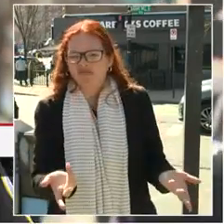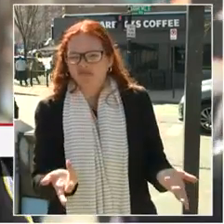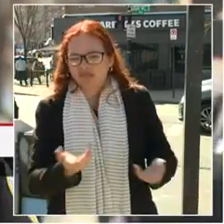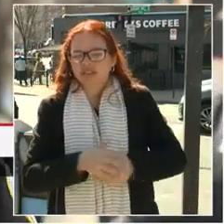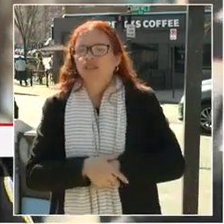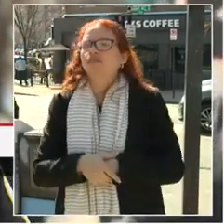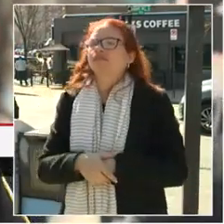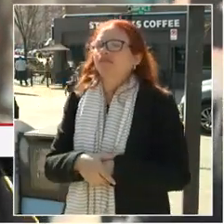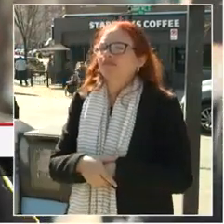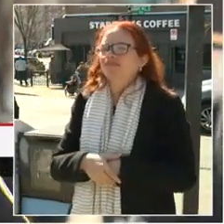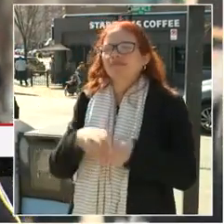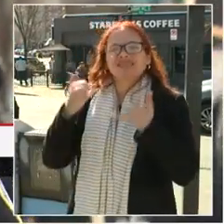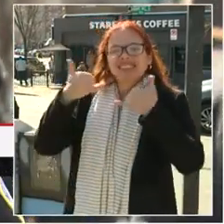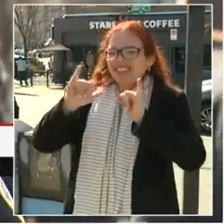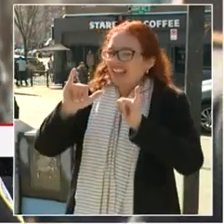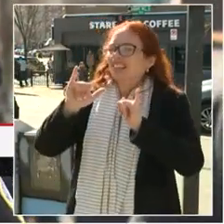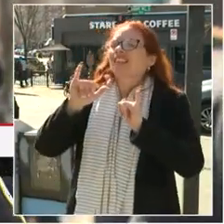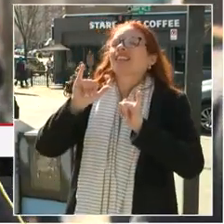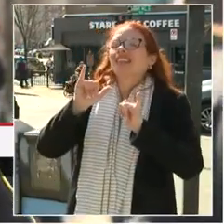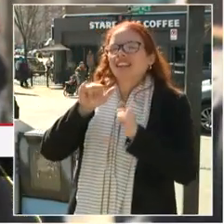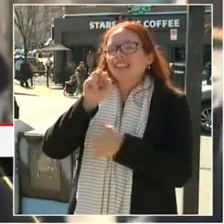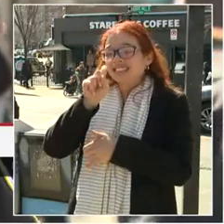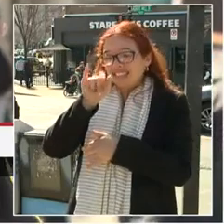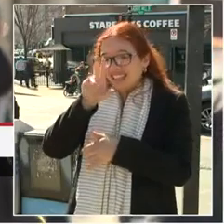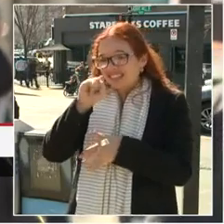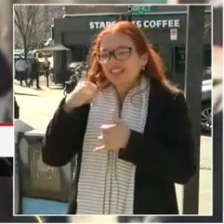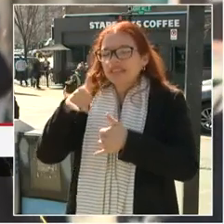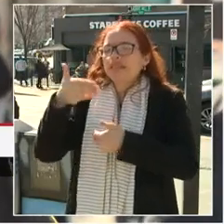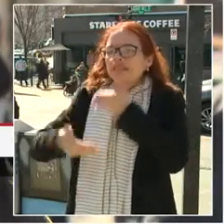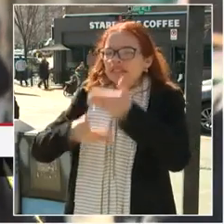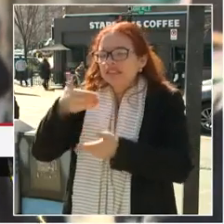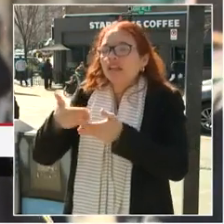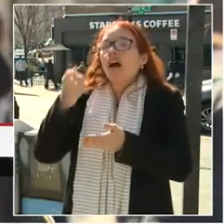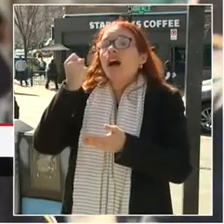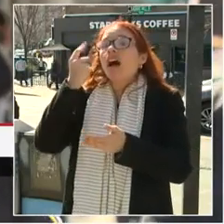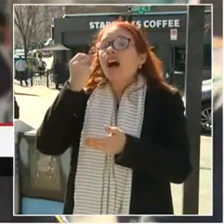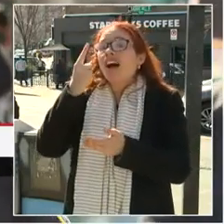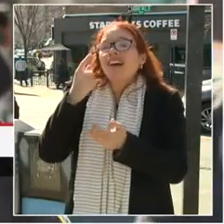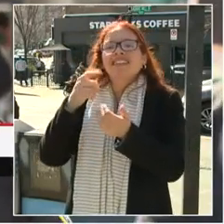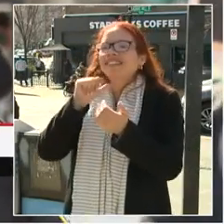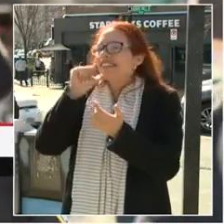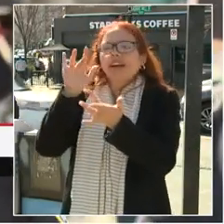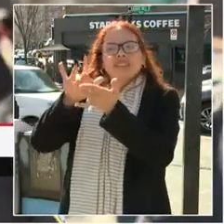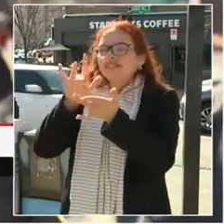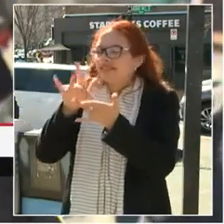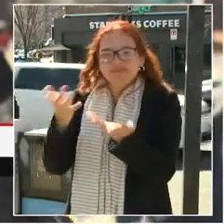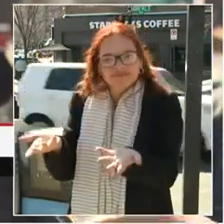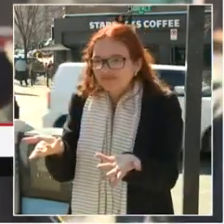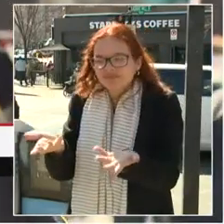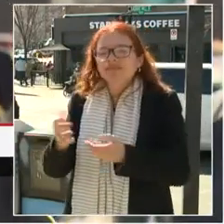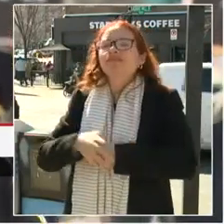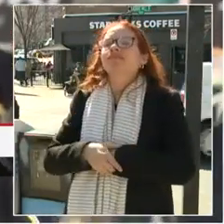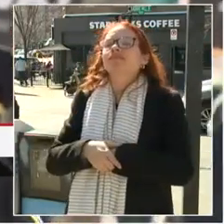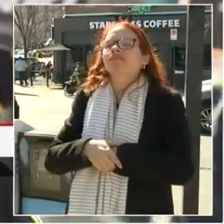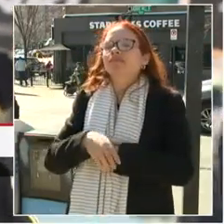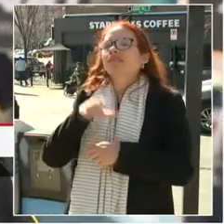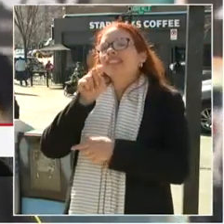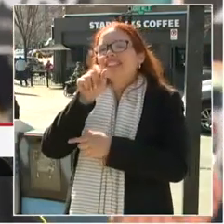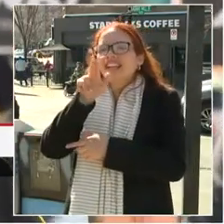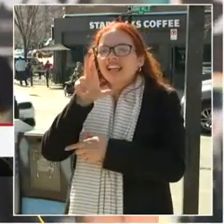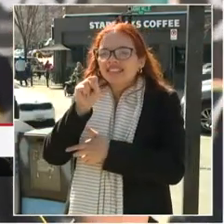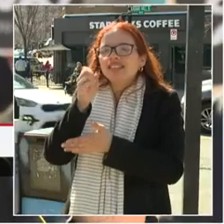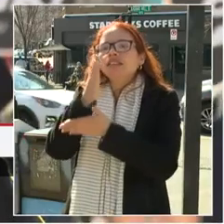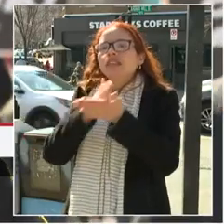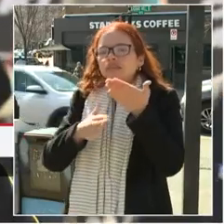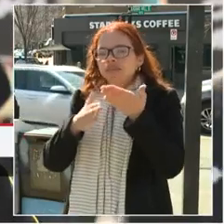same status. Some of those officers were put in a non-contact status. Some of those officers were placed on administrative